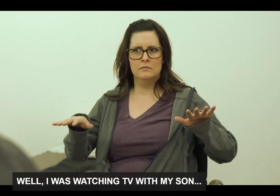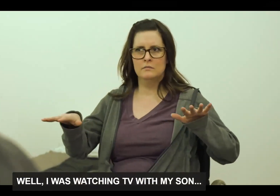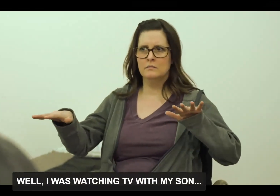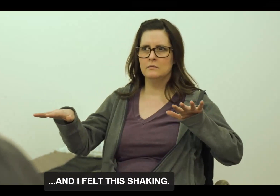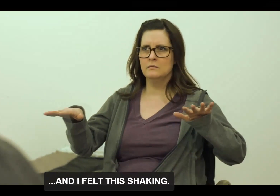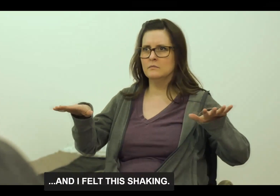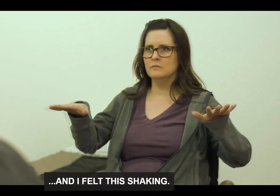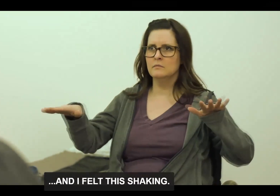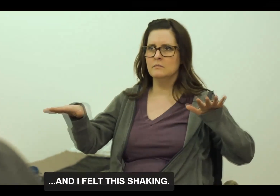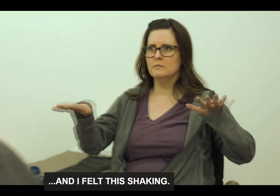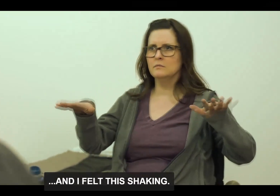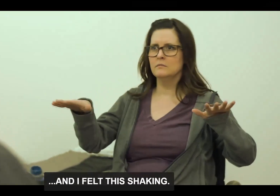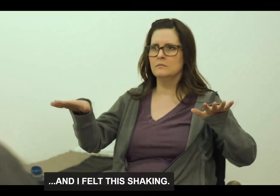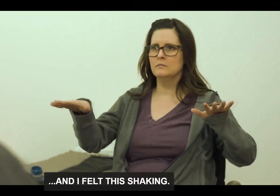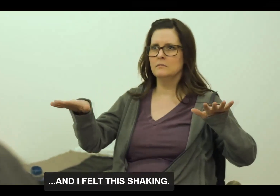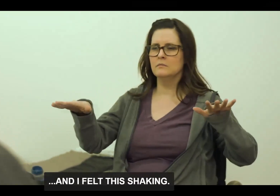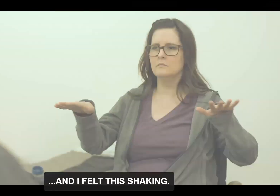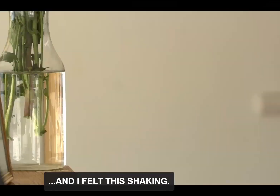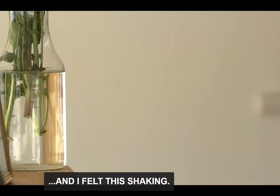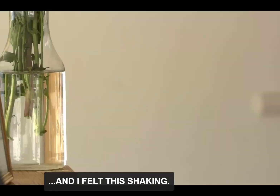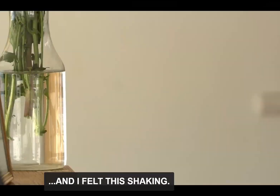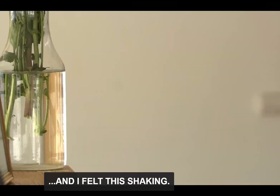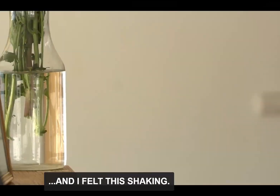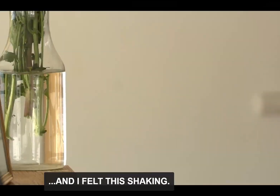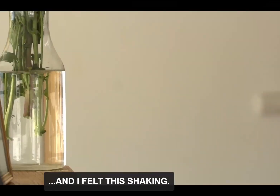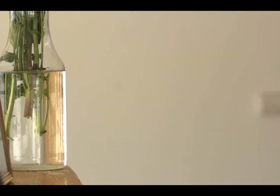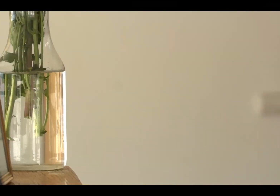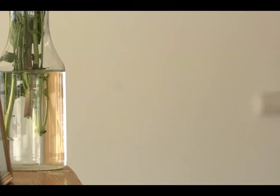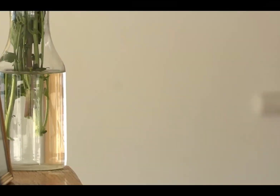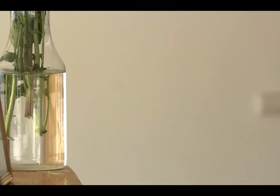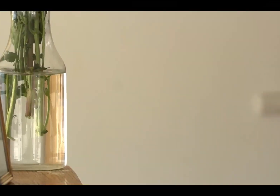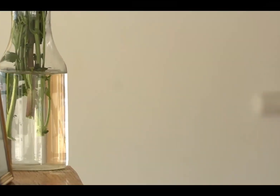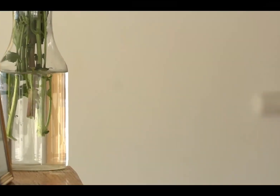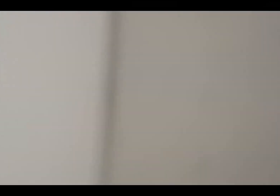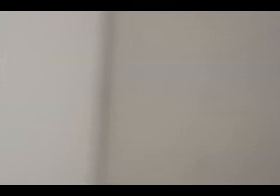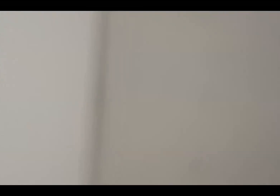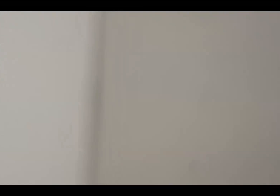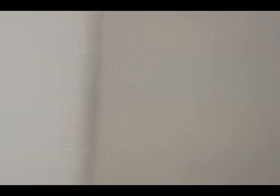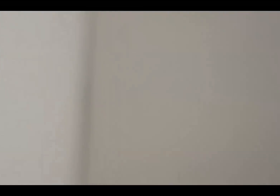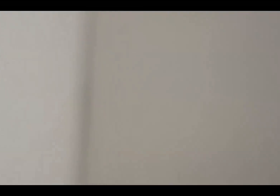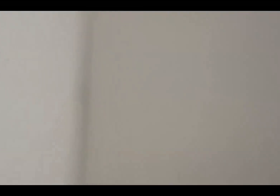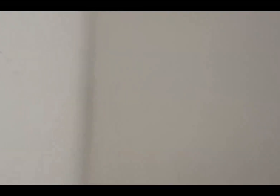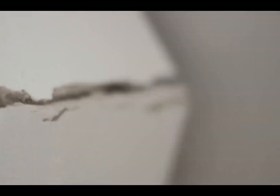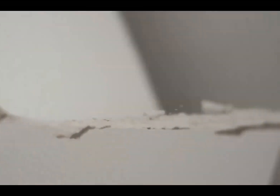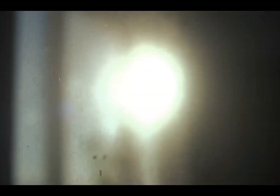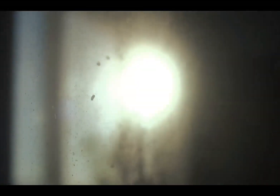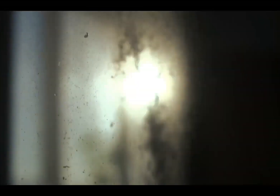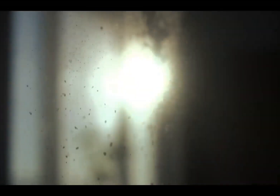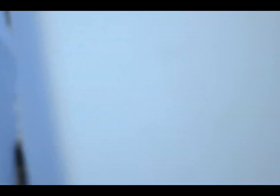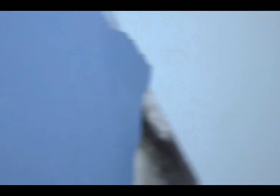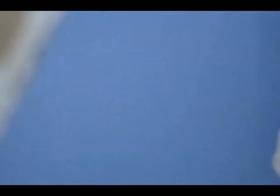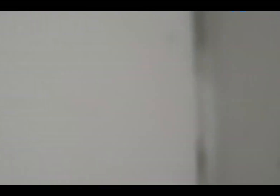and I felt this shaking.